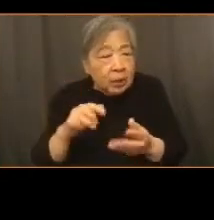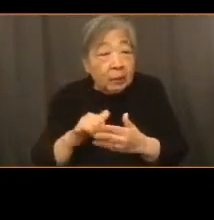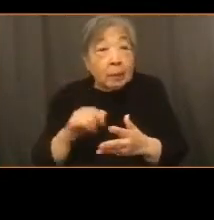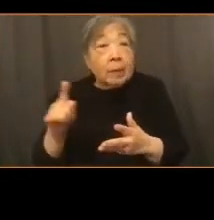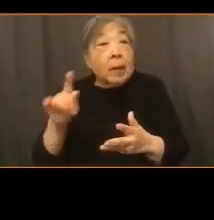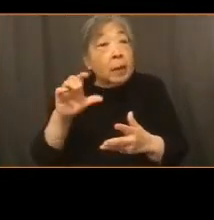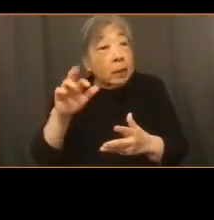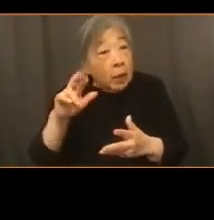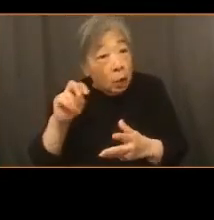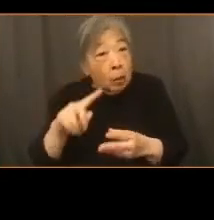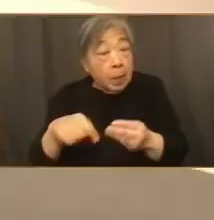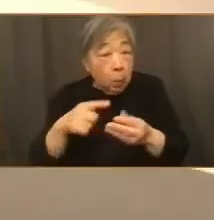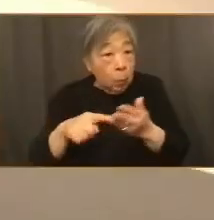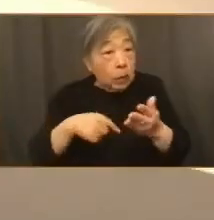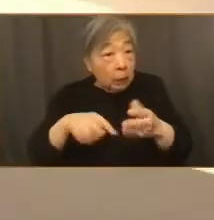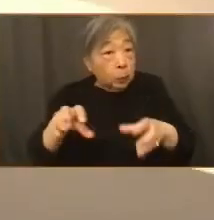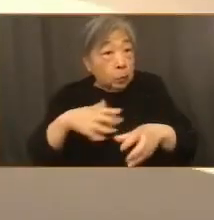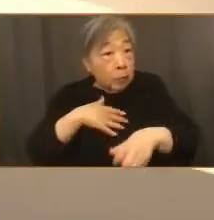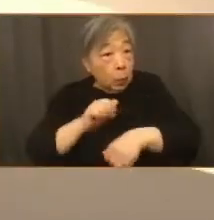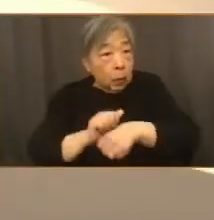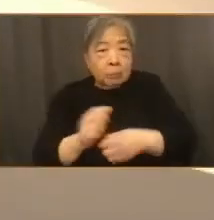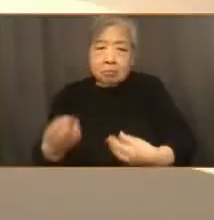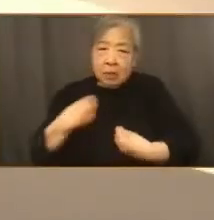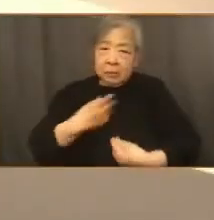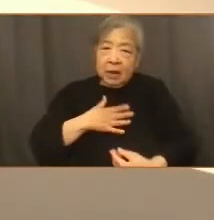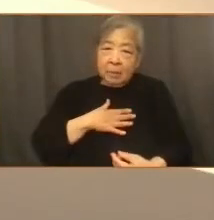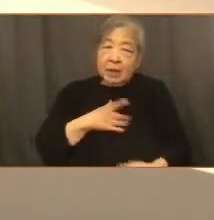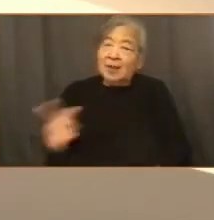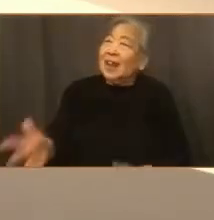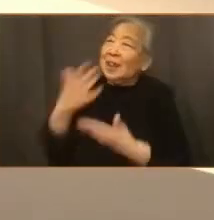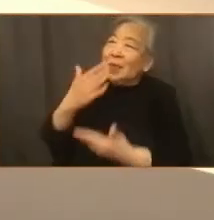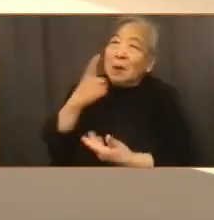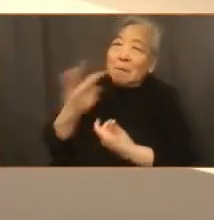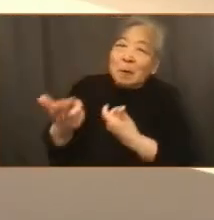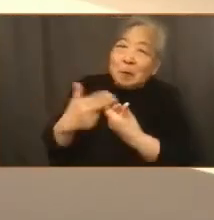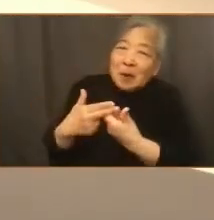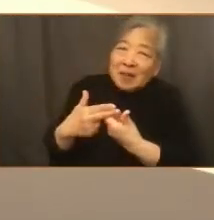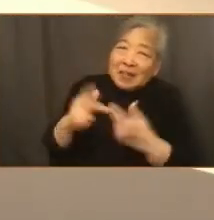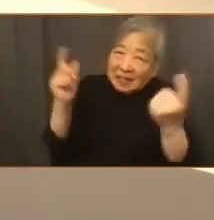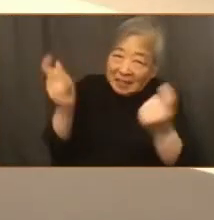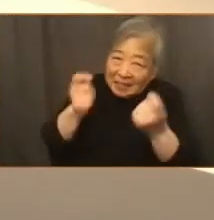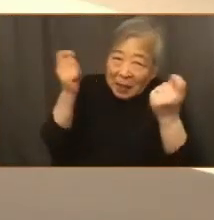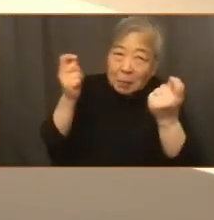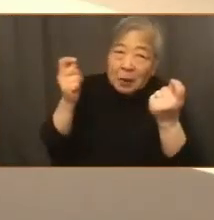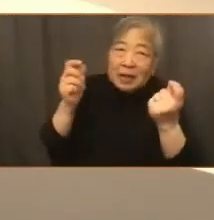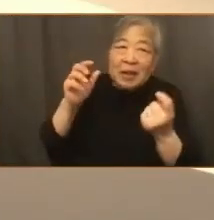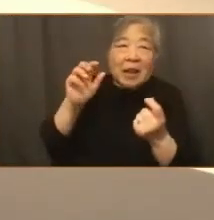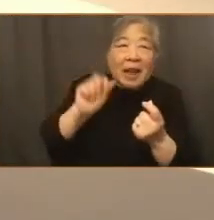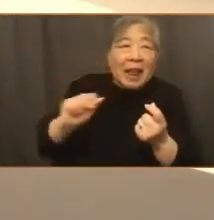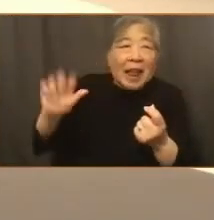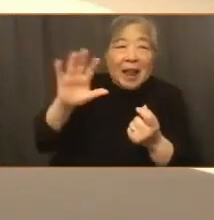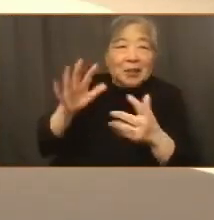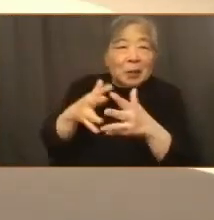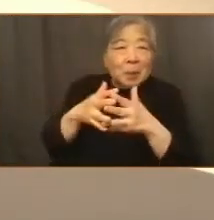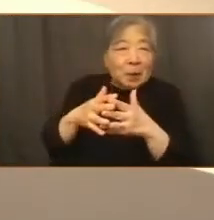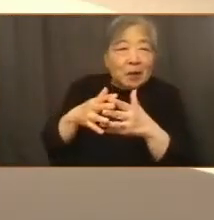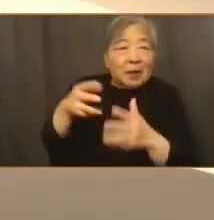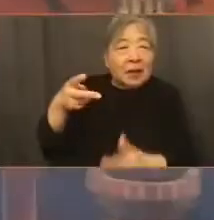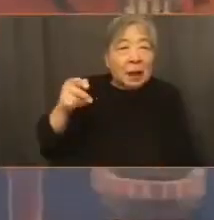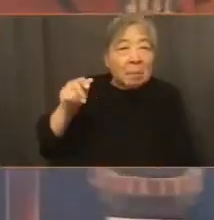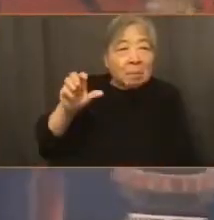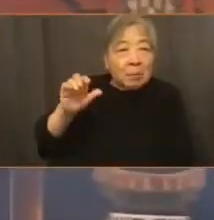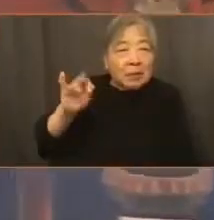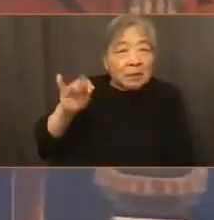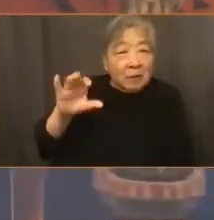So it makes me very happy. Thank you for joining us in celebrating Asian American Pacific Islander Heritage